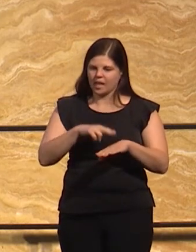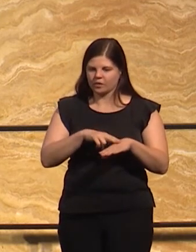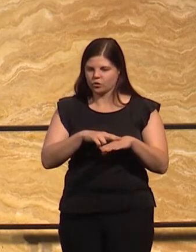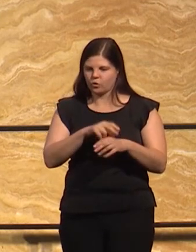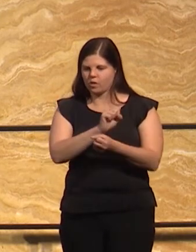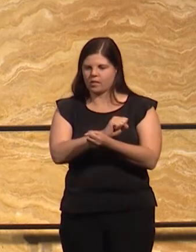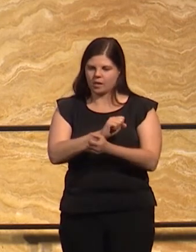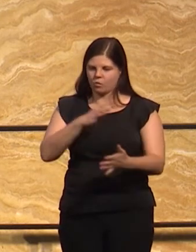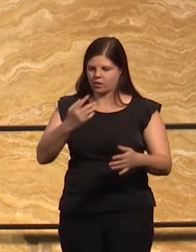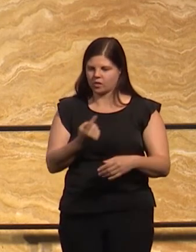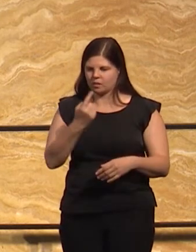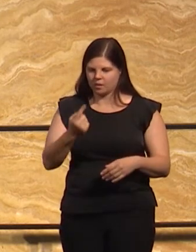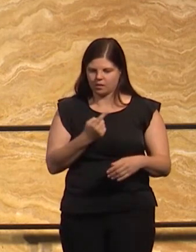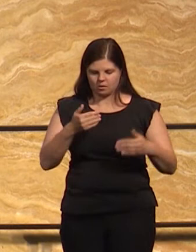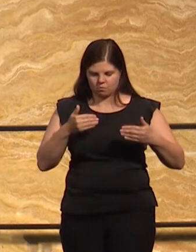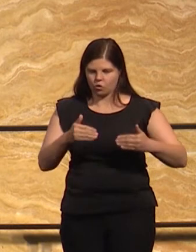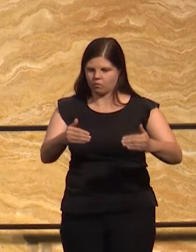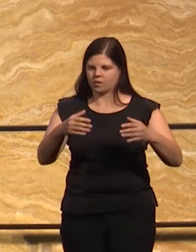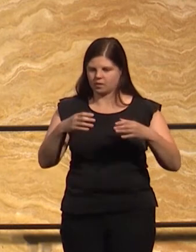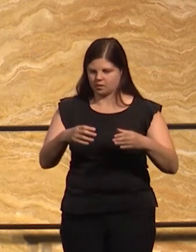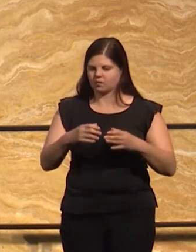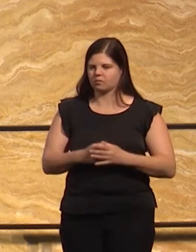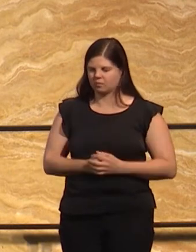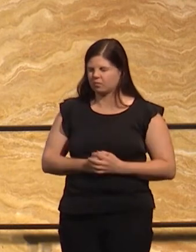liberation independence movement.